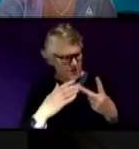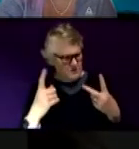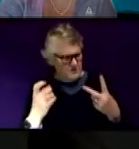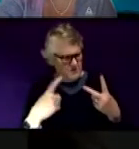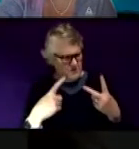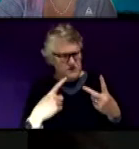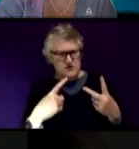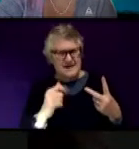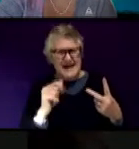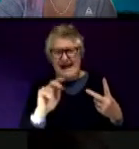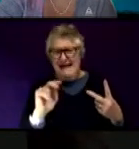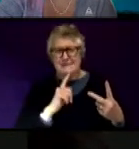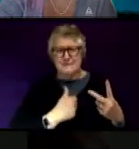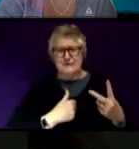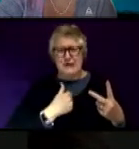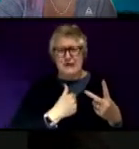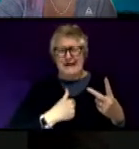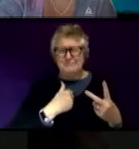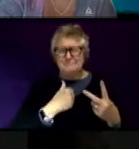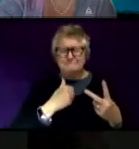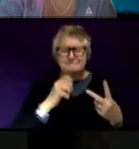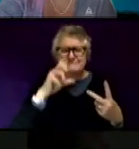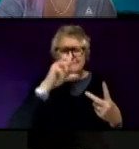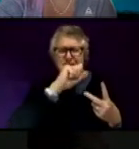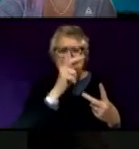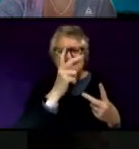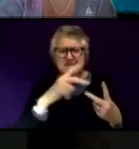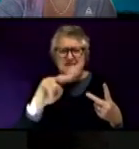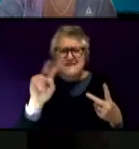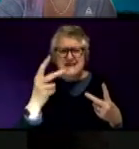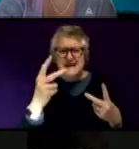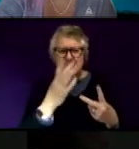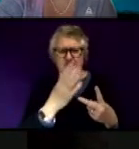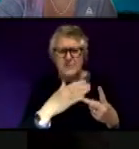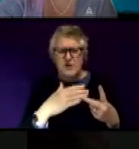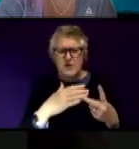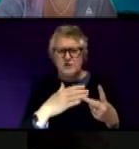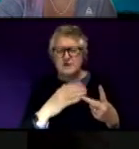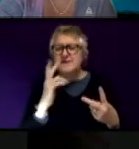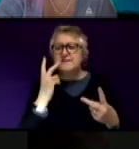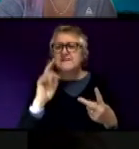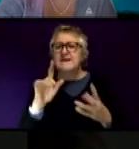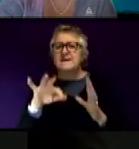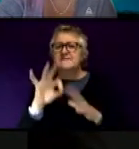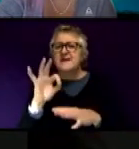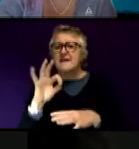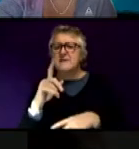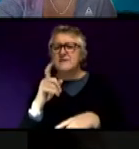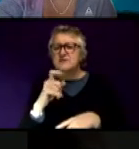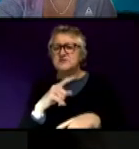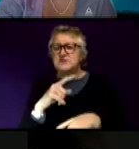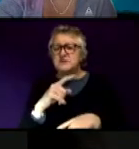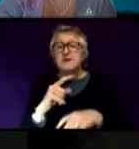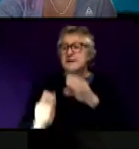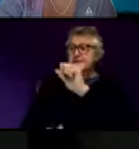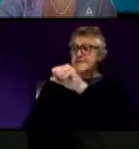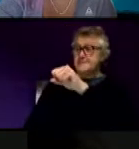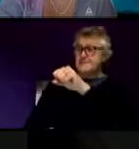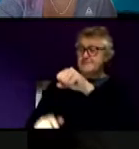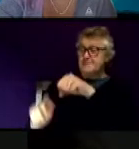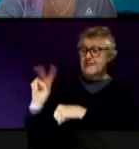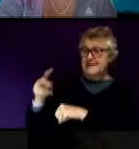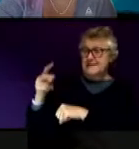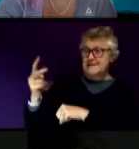it? I apologize that I'm, let me see if I can get to the question. Yes, the second